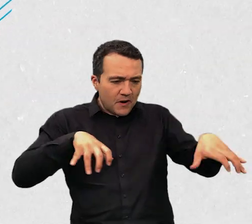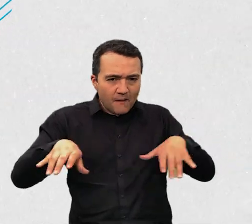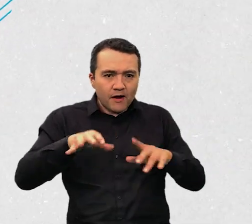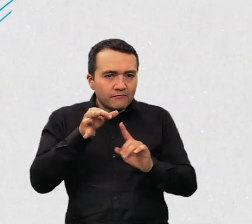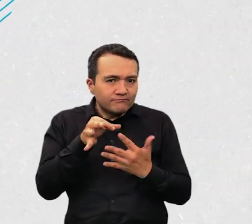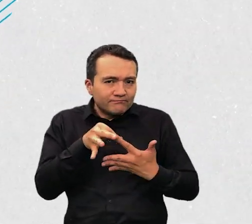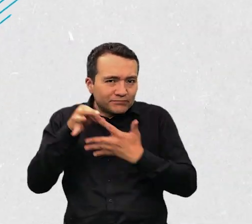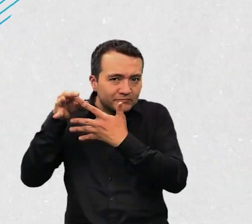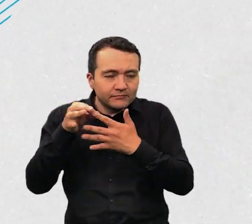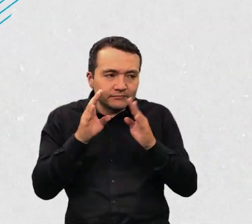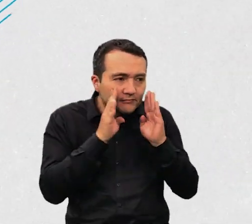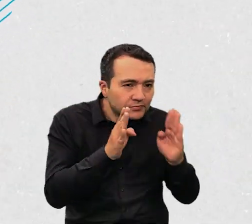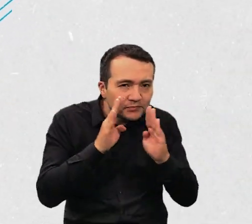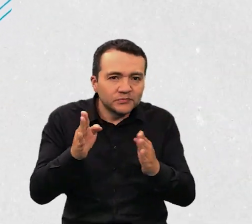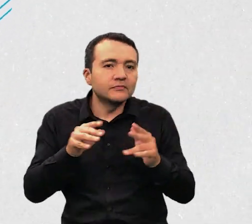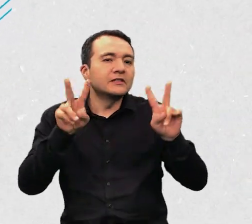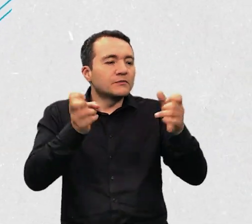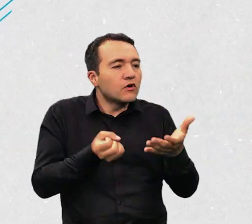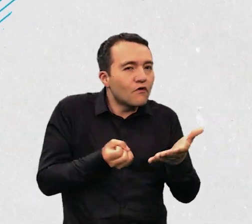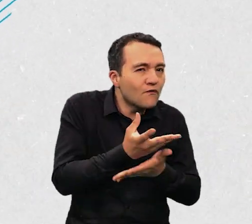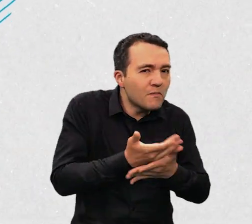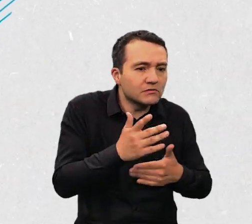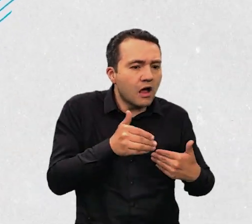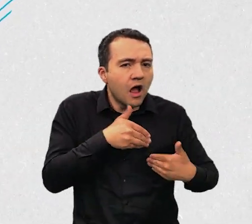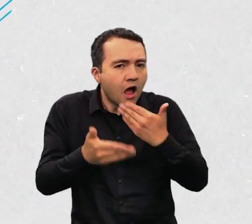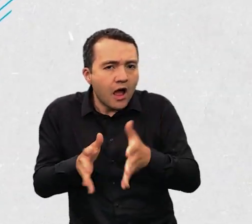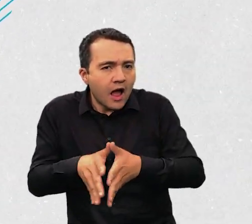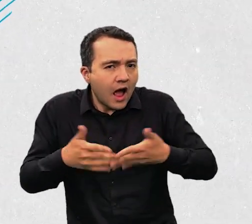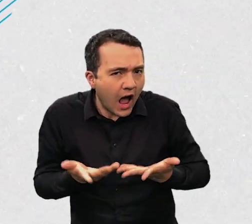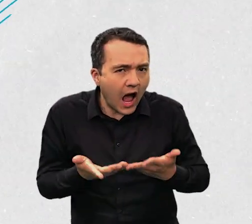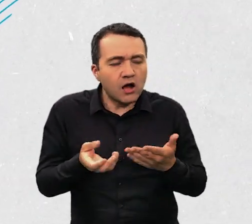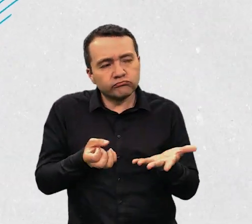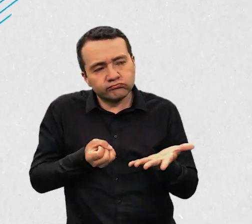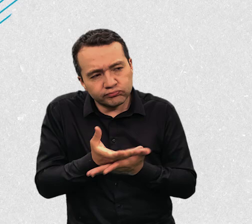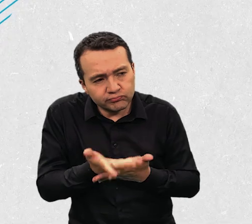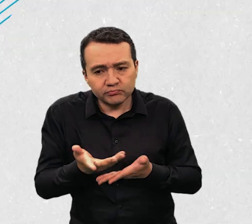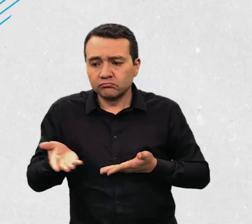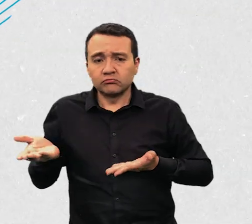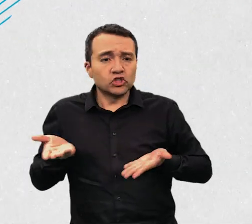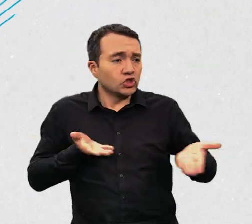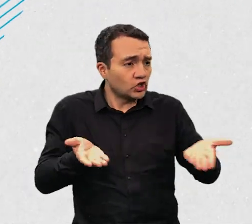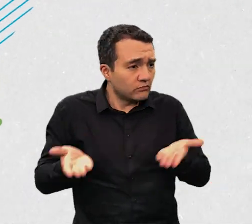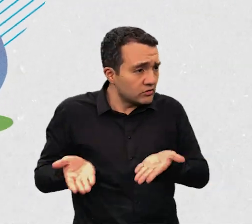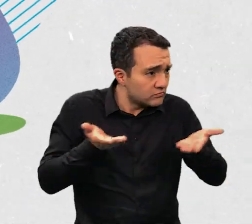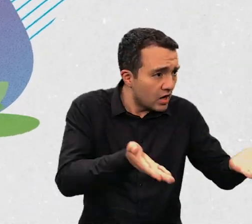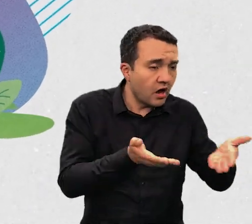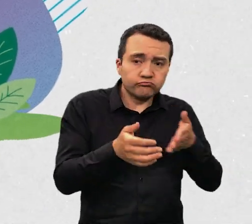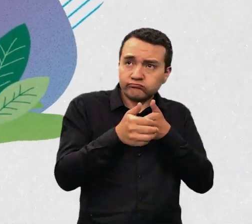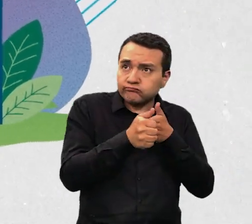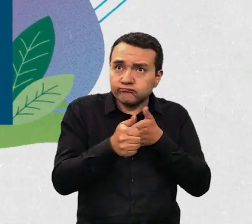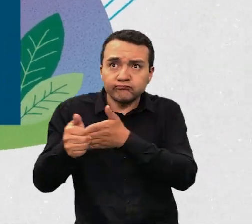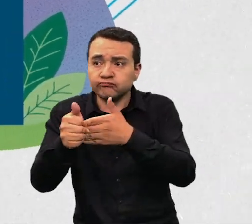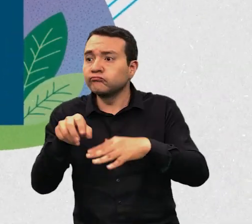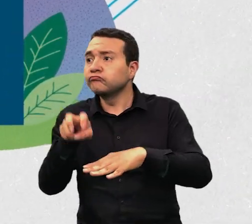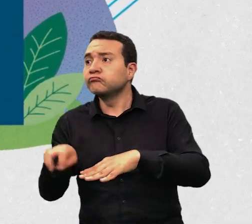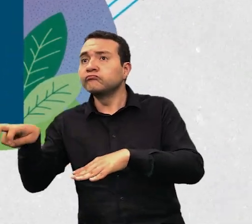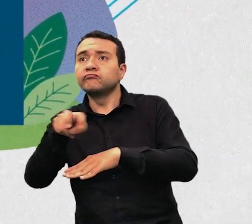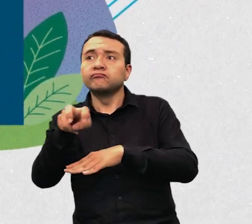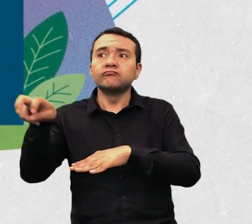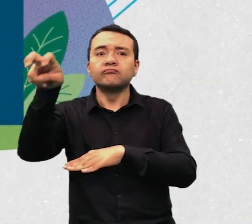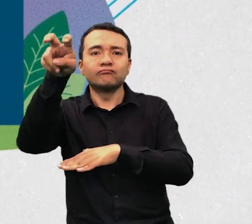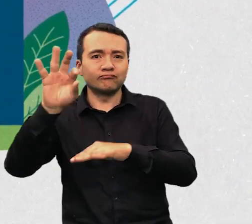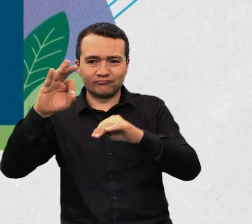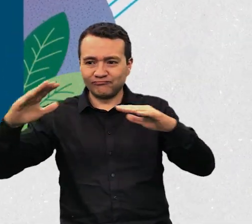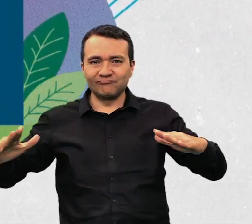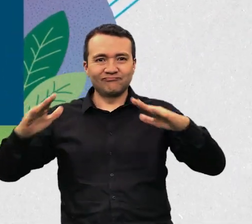attention modules with accessible information on judicial procedures, services, and orientations in relation to the physical space of the